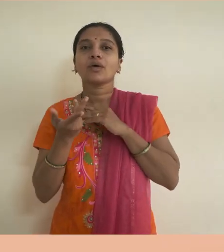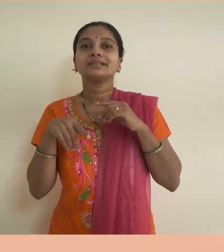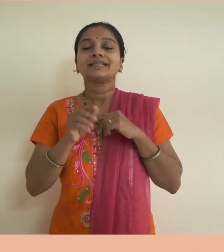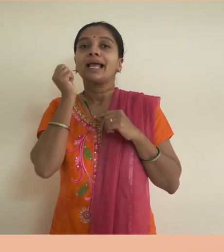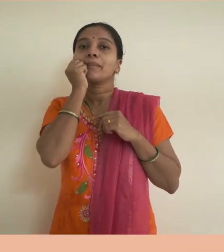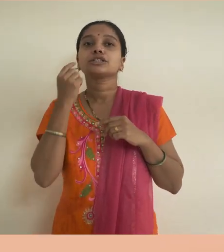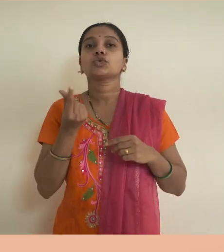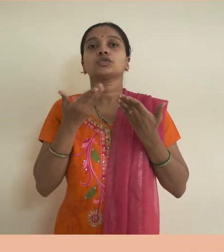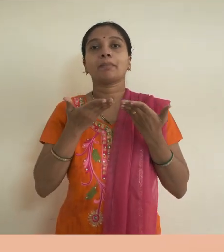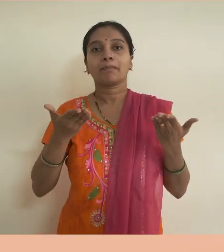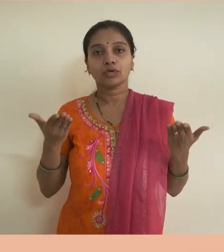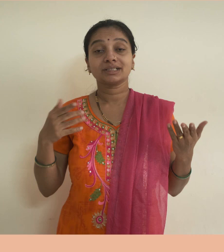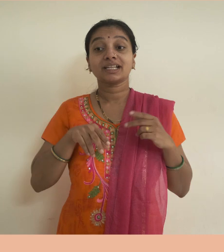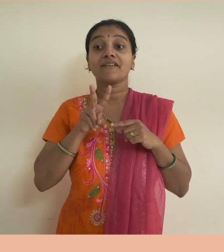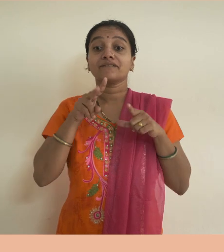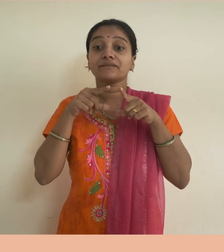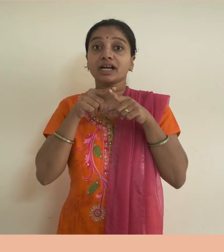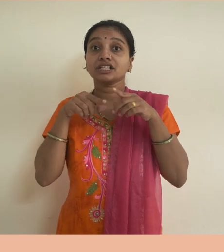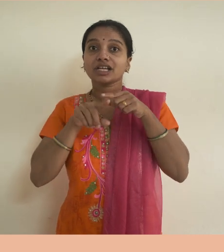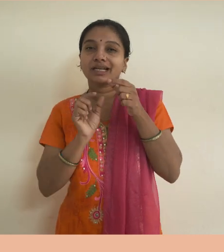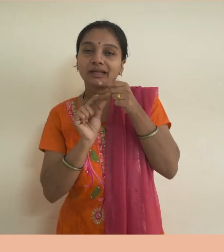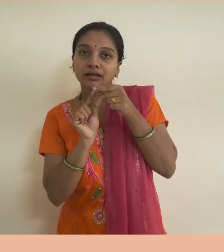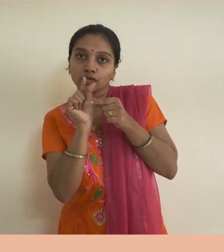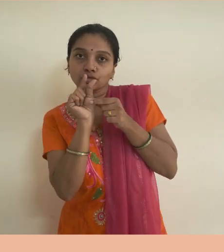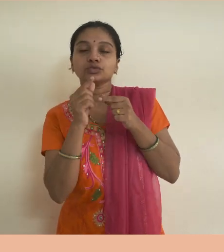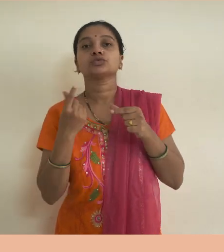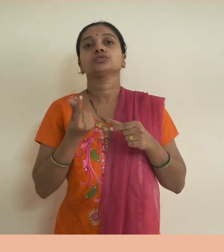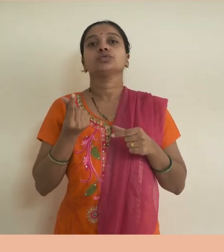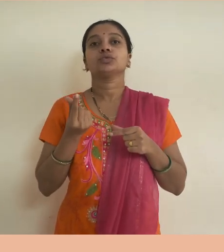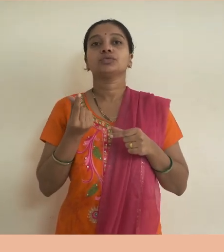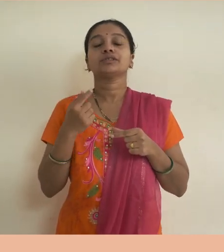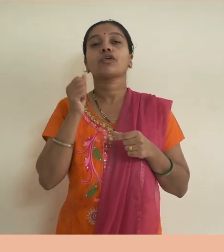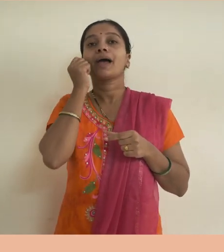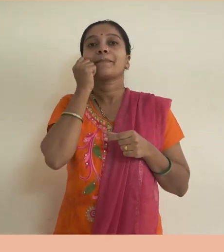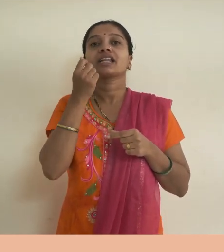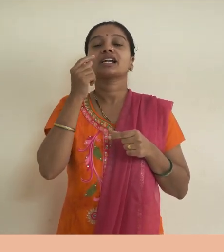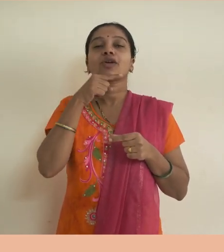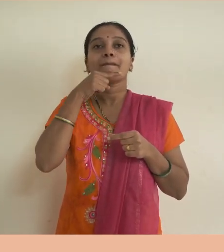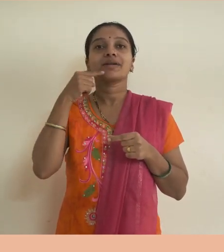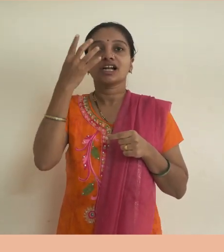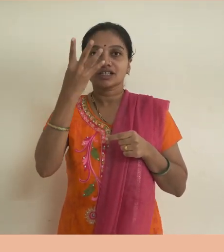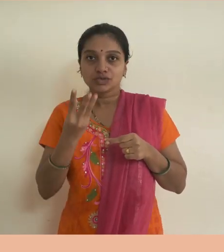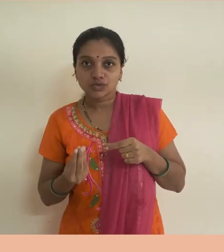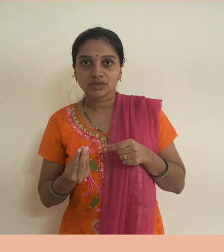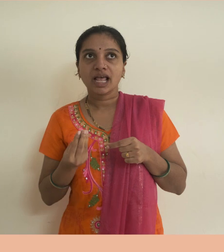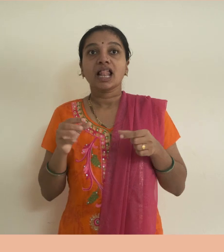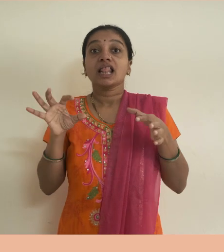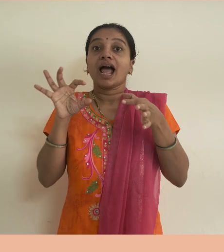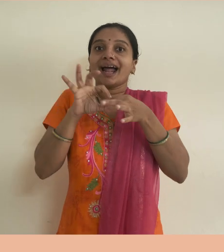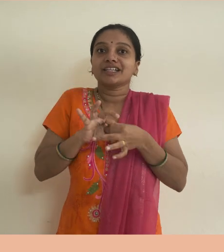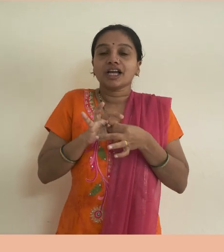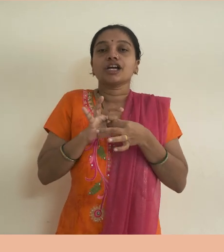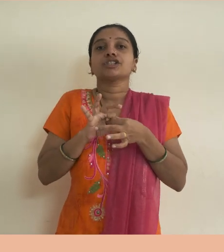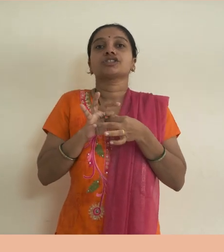A tampon is inserted into the vagina using an applicator or a finger. Tampons have a